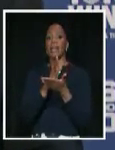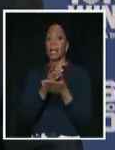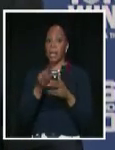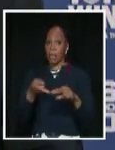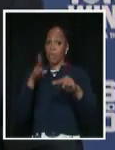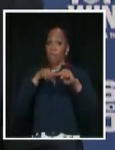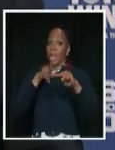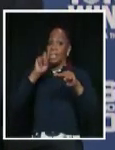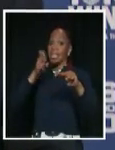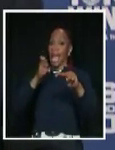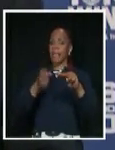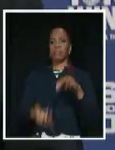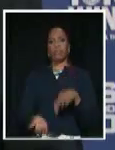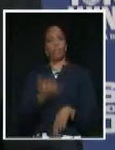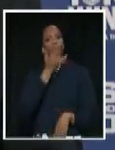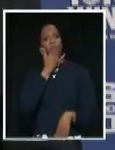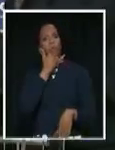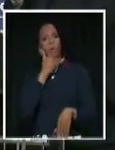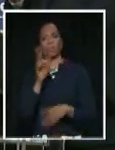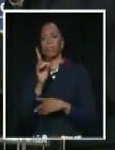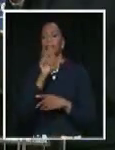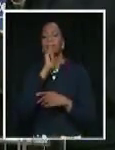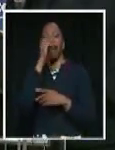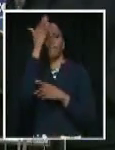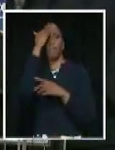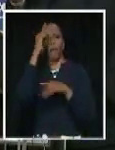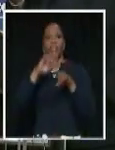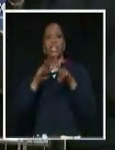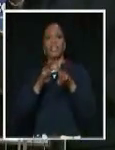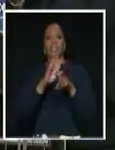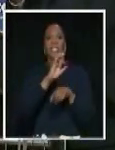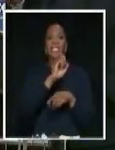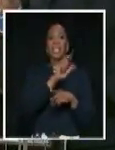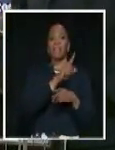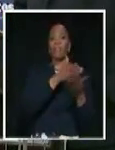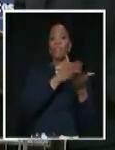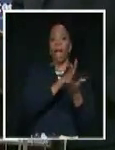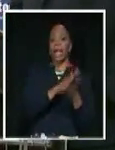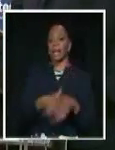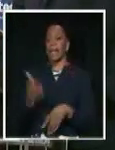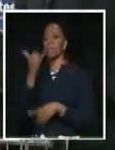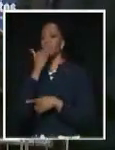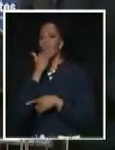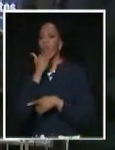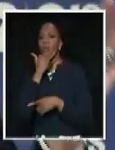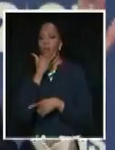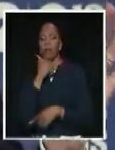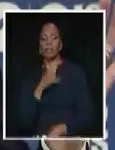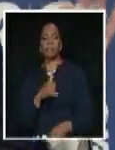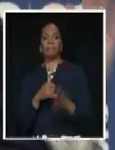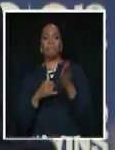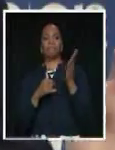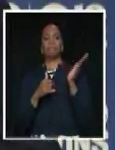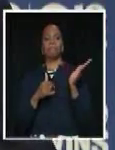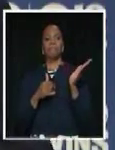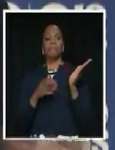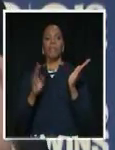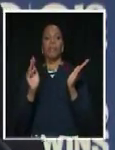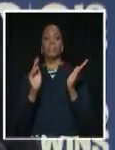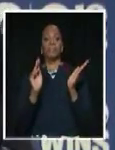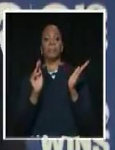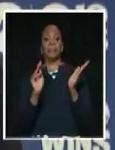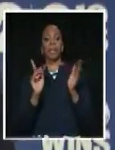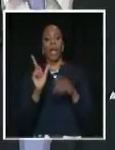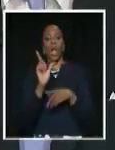and Mr. de Blasio doesn't know the difference between a civil right and a civil wrong. Maurice, just quickly. 15 seconds. Mr. Lhota